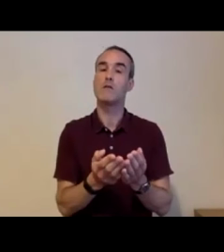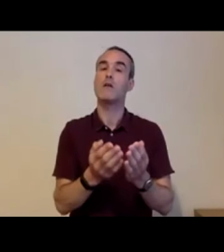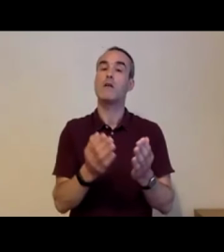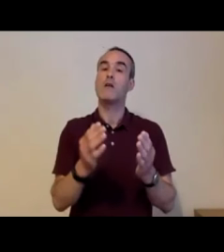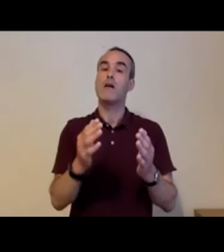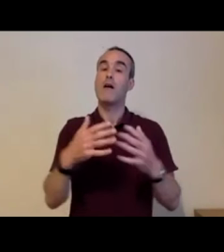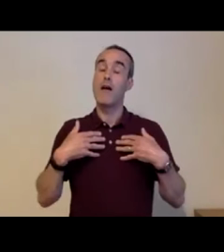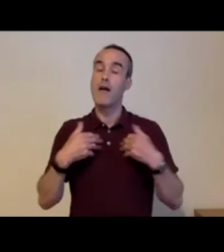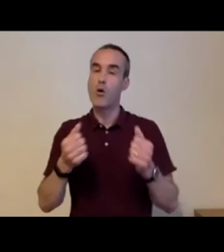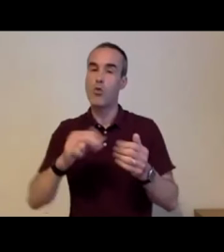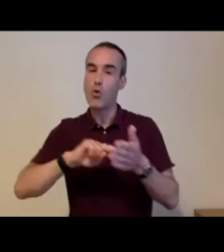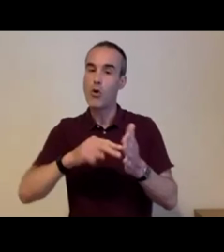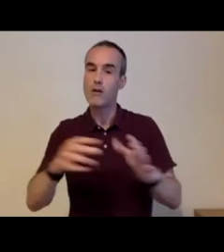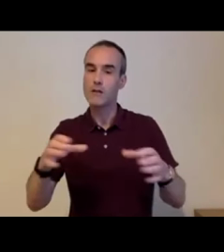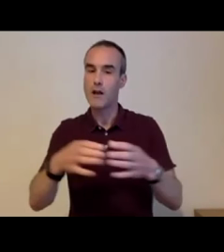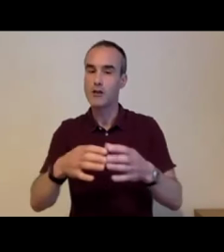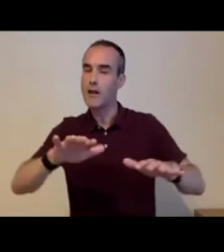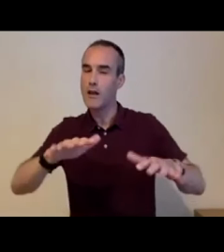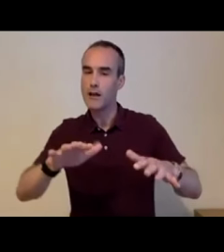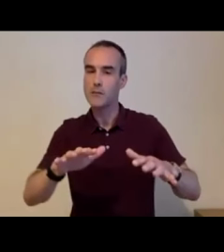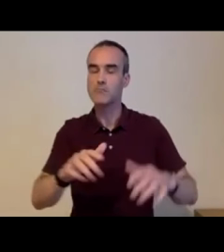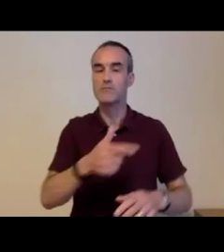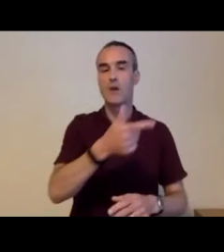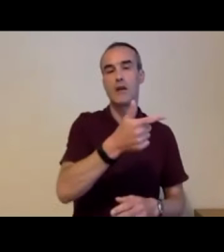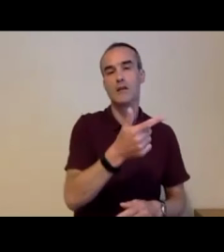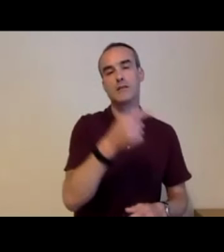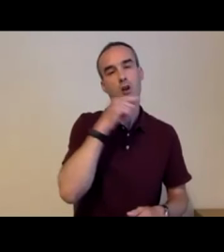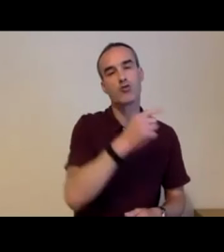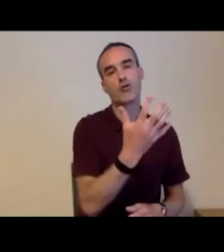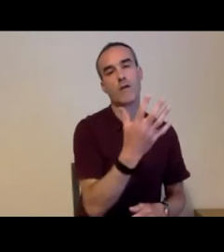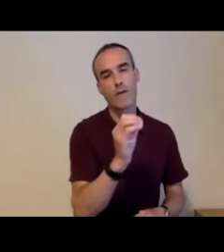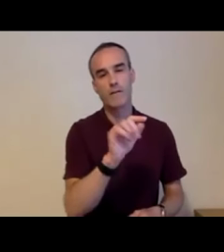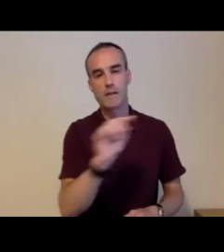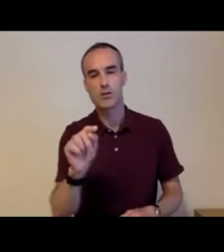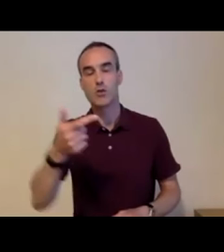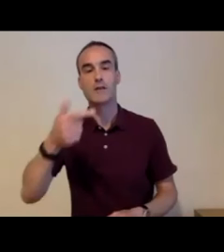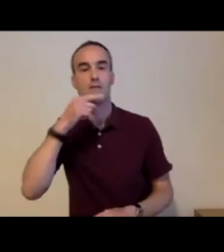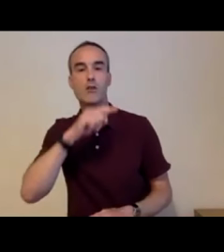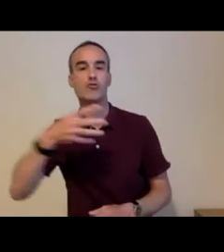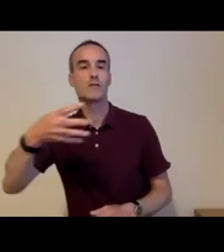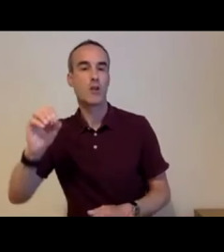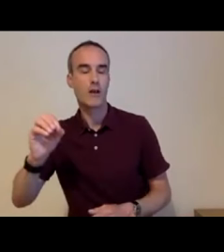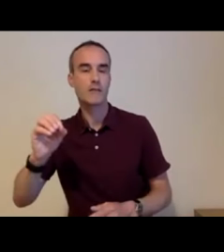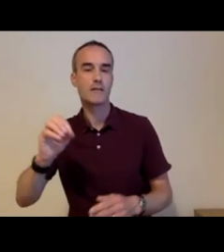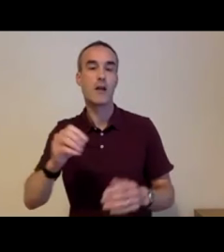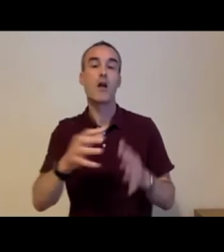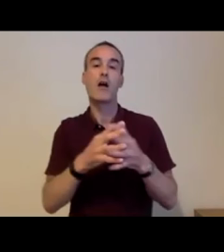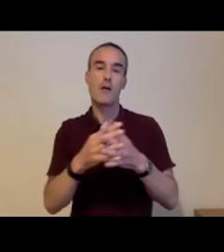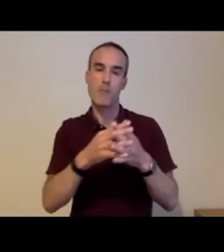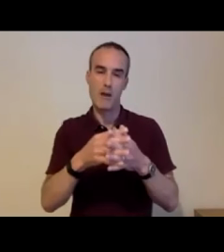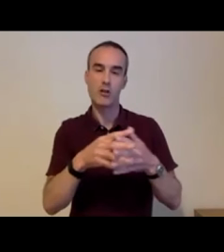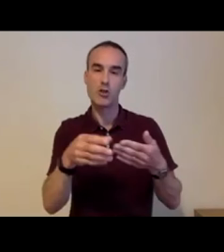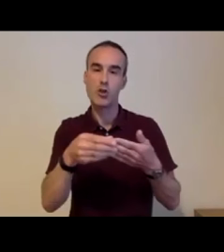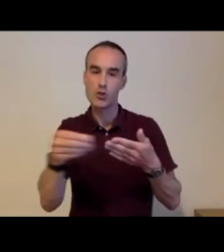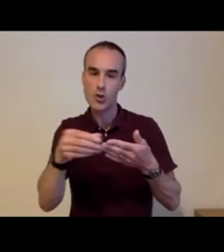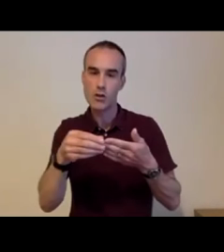estimated between 750, 790 billion US dollars per annum as a cost to society